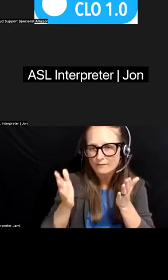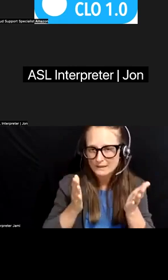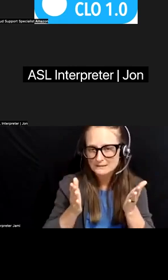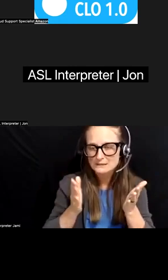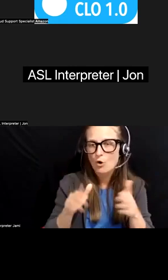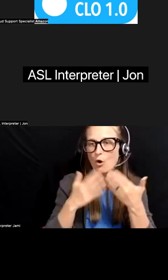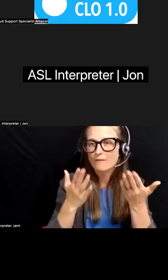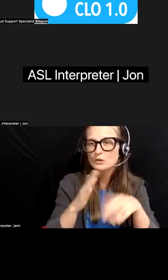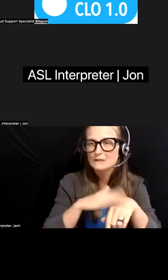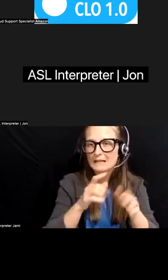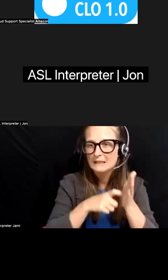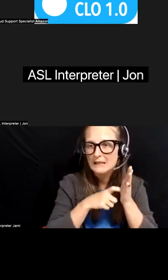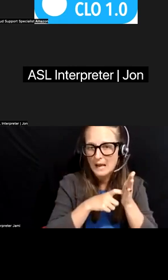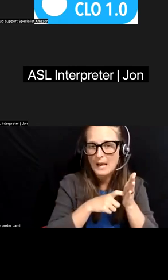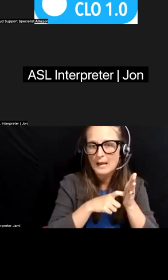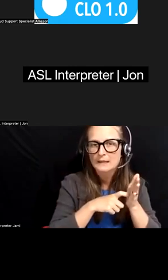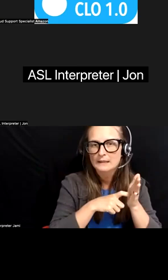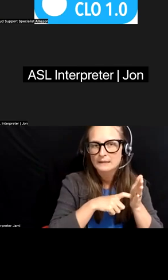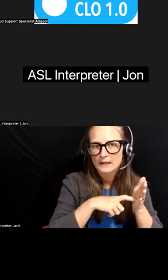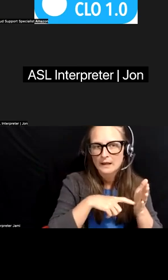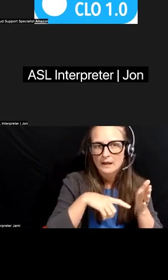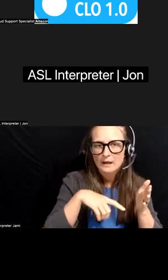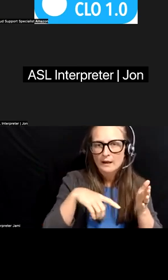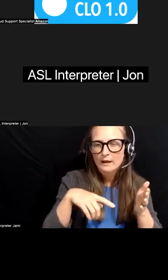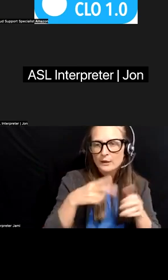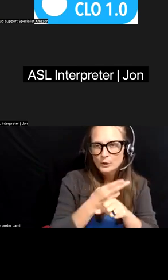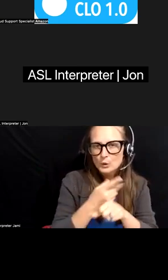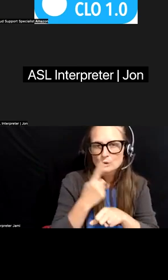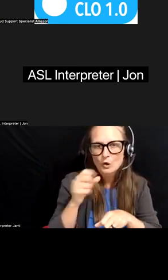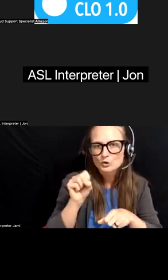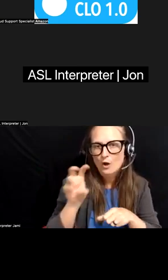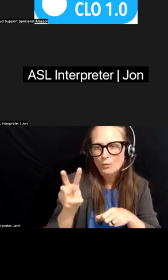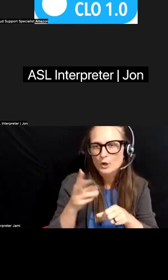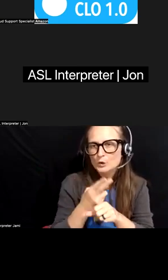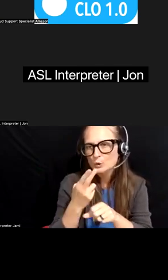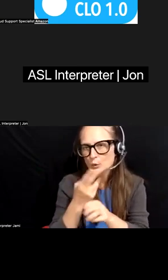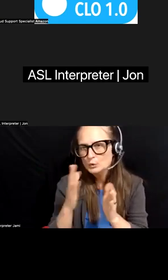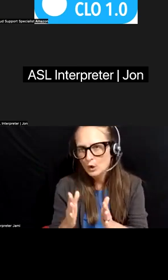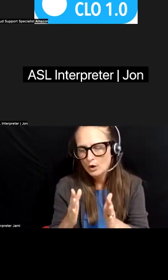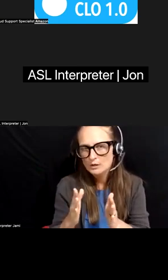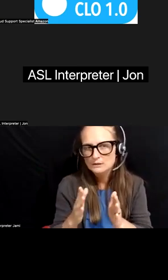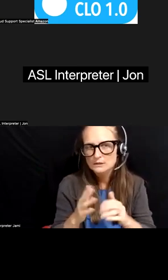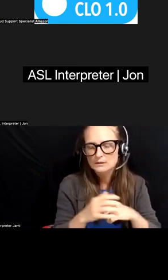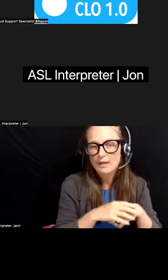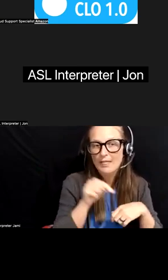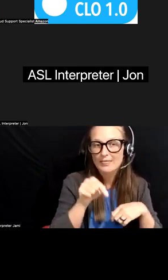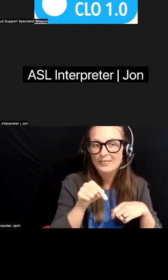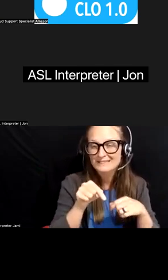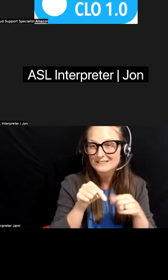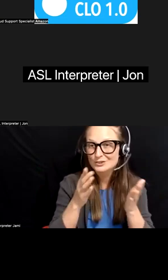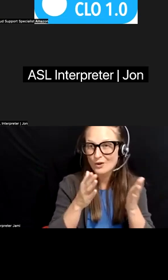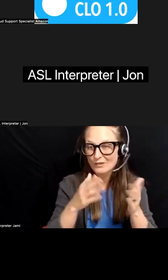offers on-demand pay-per-use of application software to users. Unlike licensed bought programs, this service is